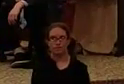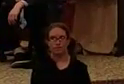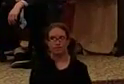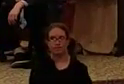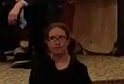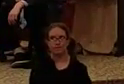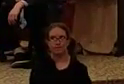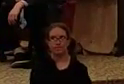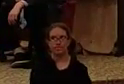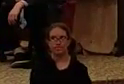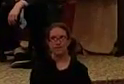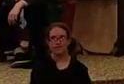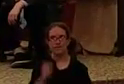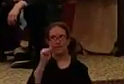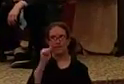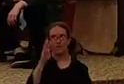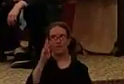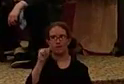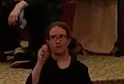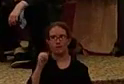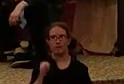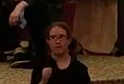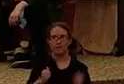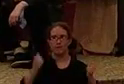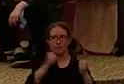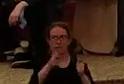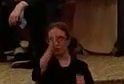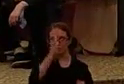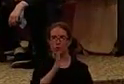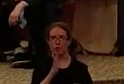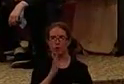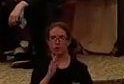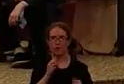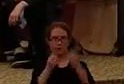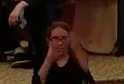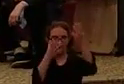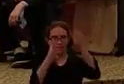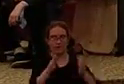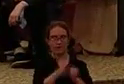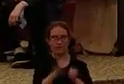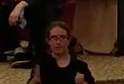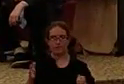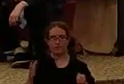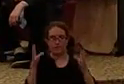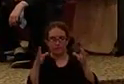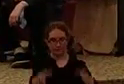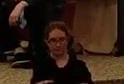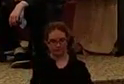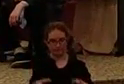And so Abram has followed God's directions. He's got everything laid out.